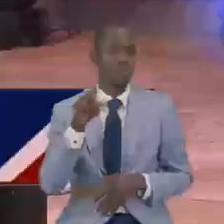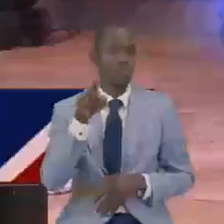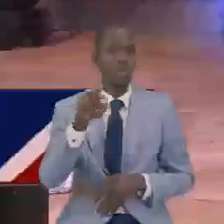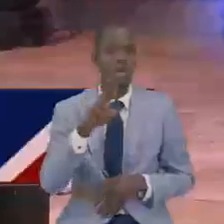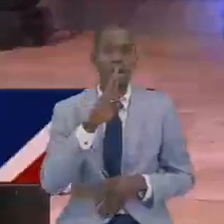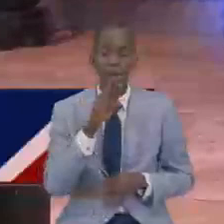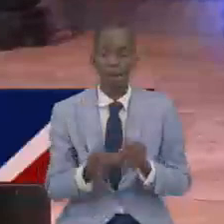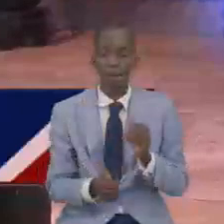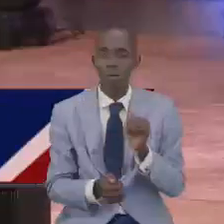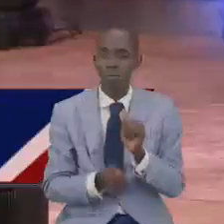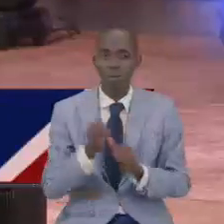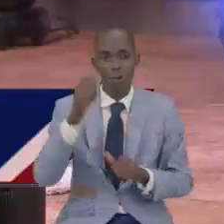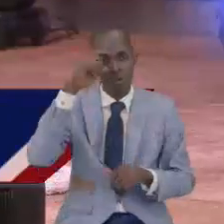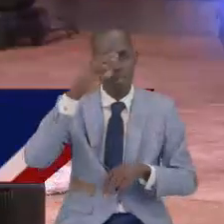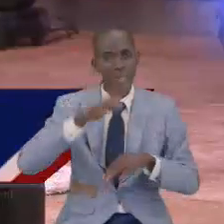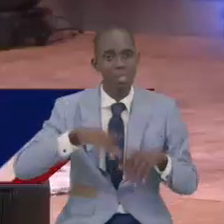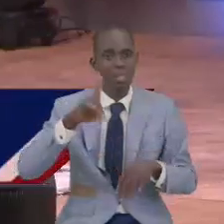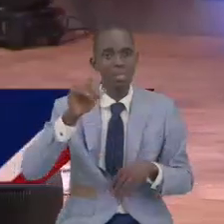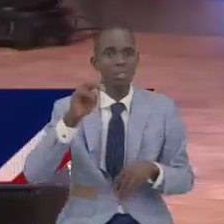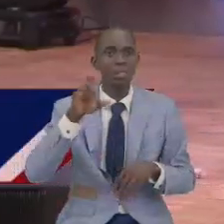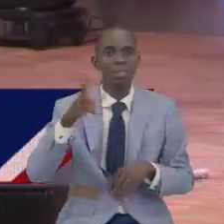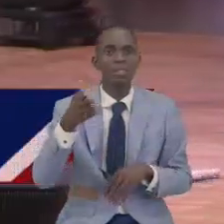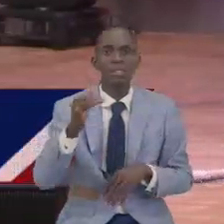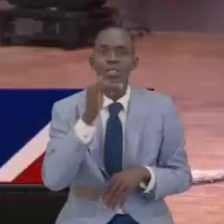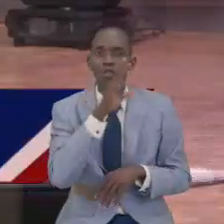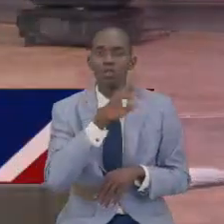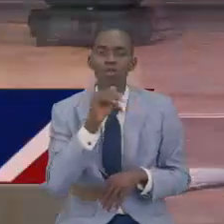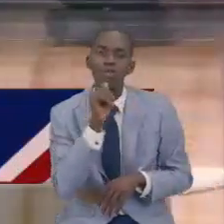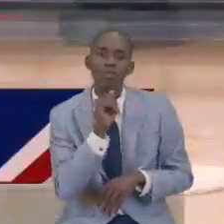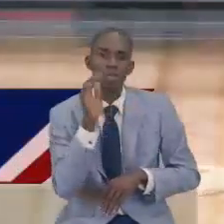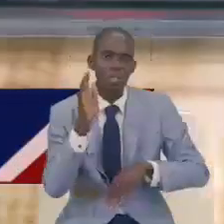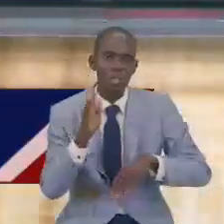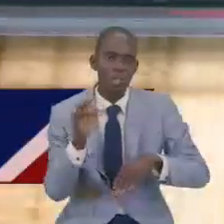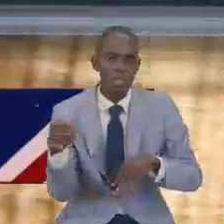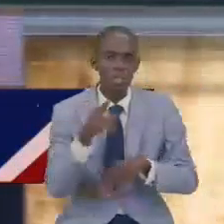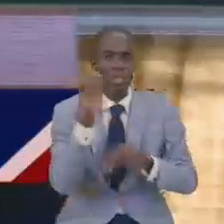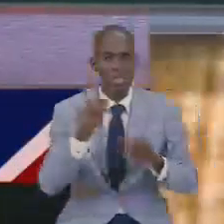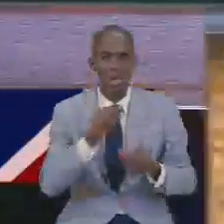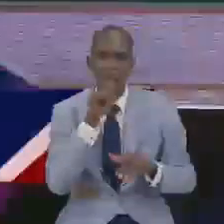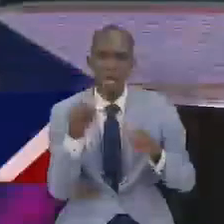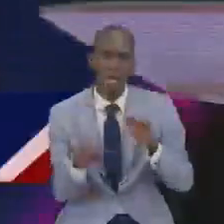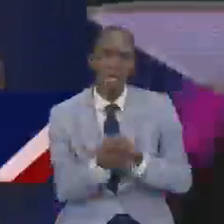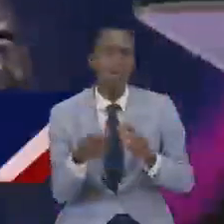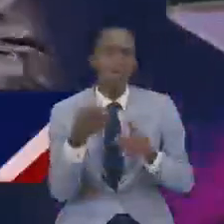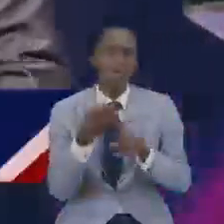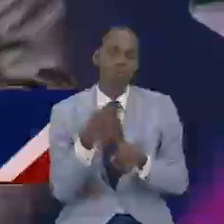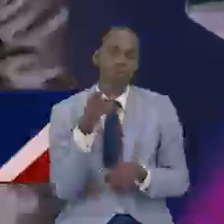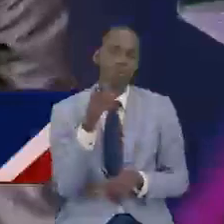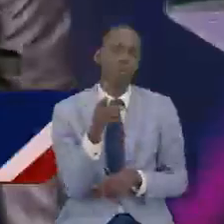they can hide from thee. Actually, that verse is being written about the king of